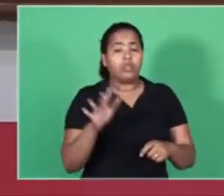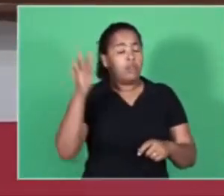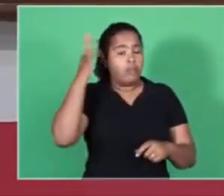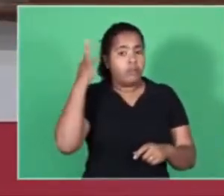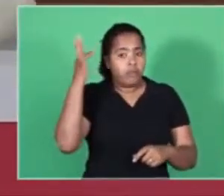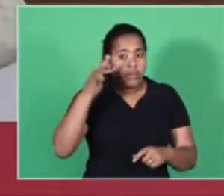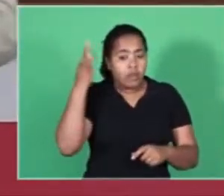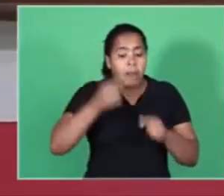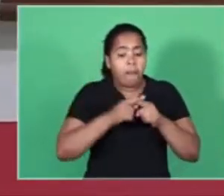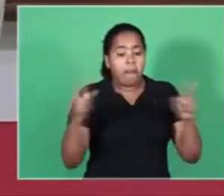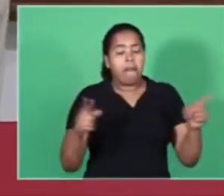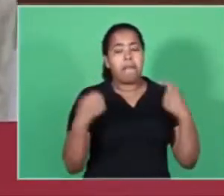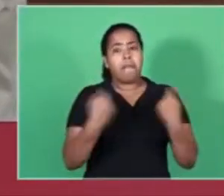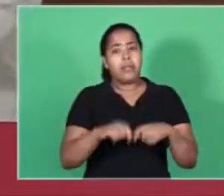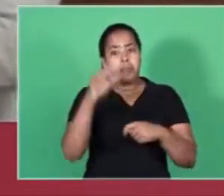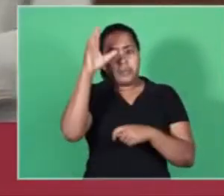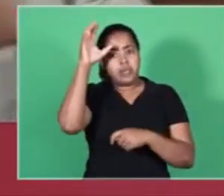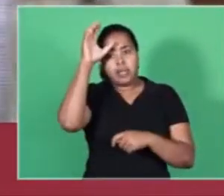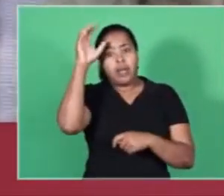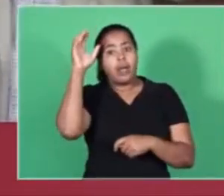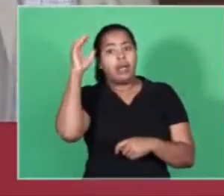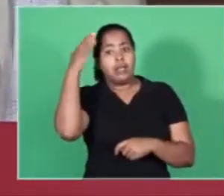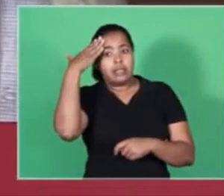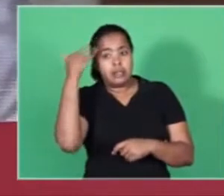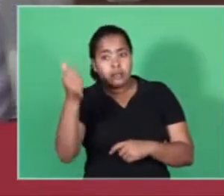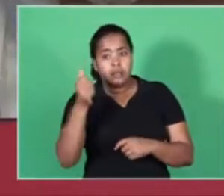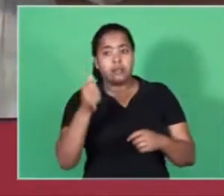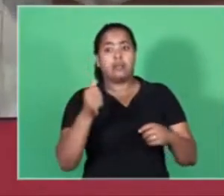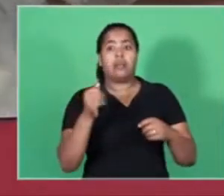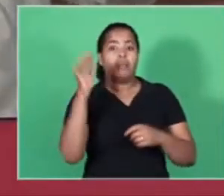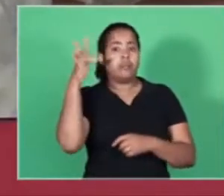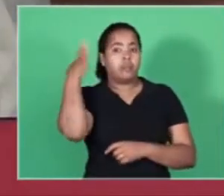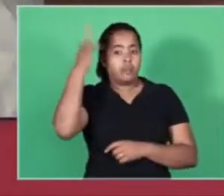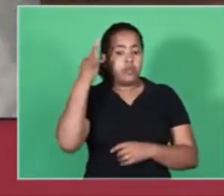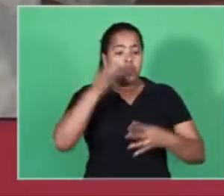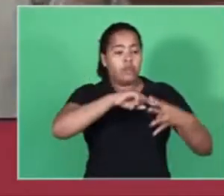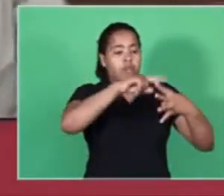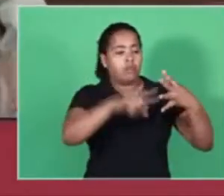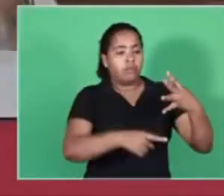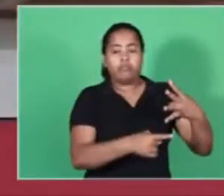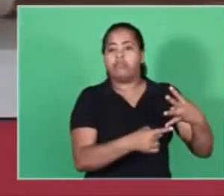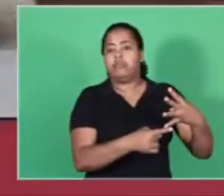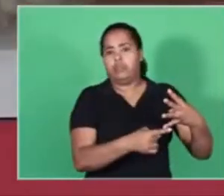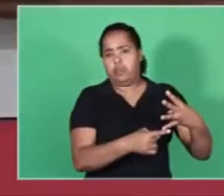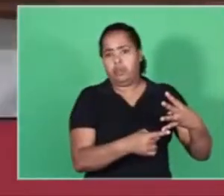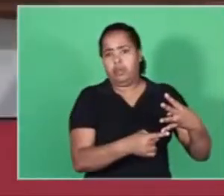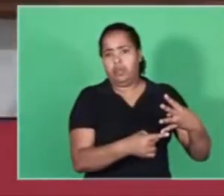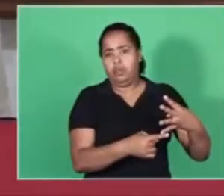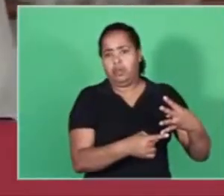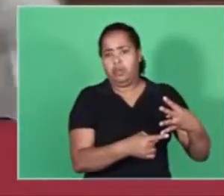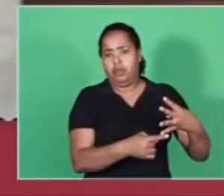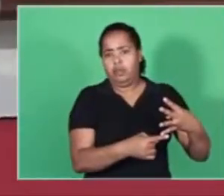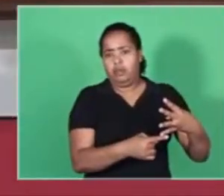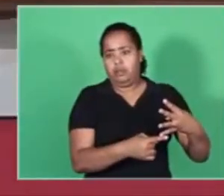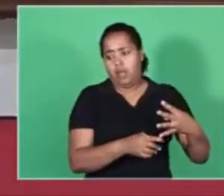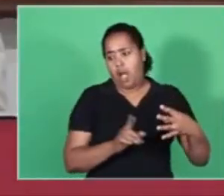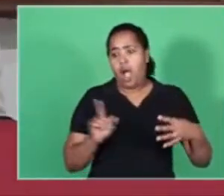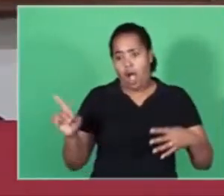philosophy, but he has to know that philosophy is in the fourth dimension. You can take a course on